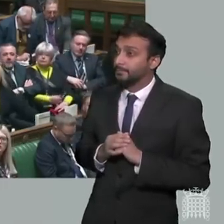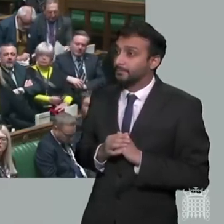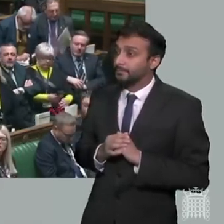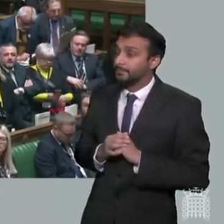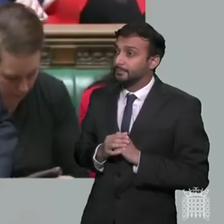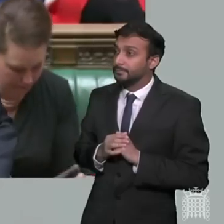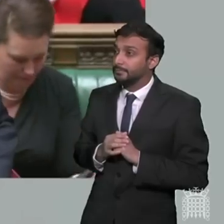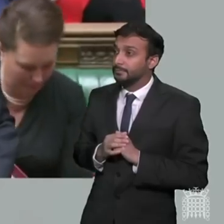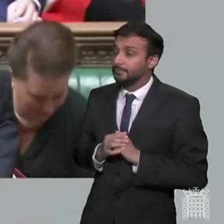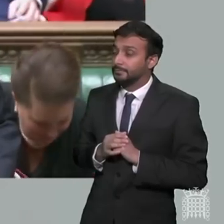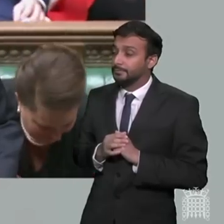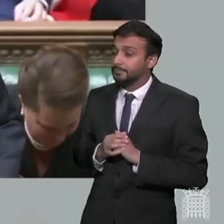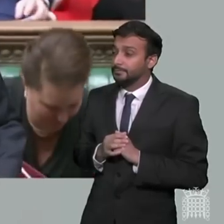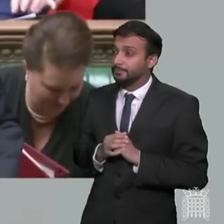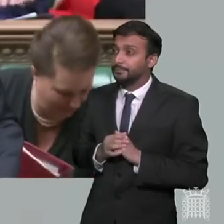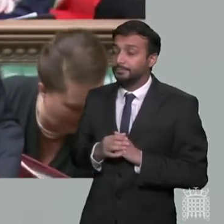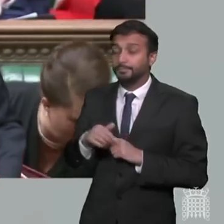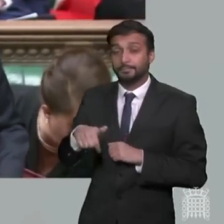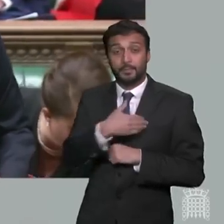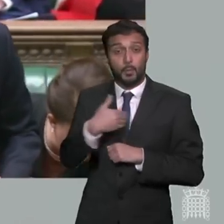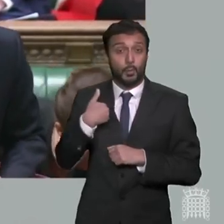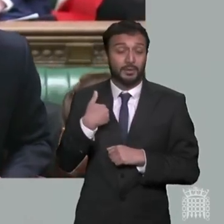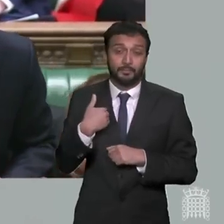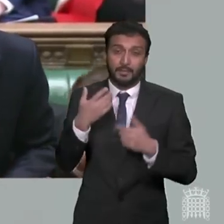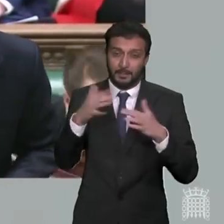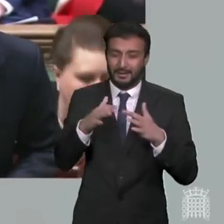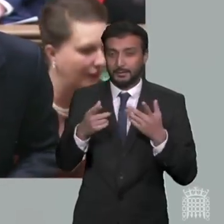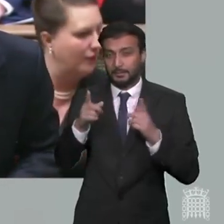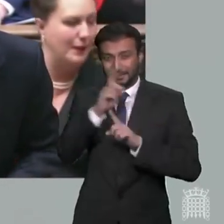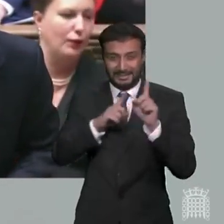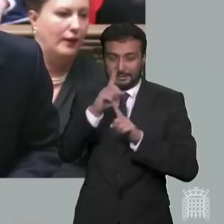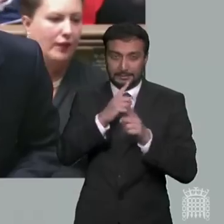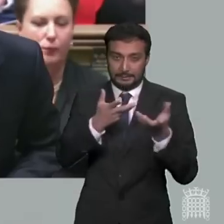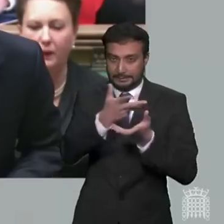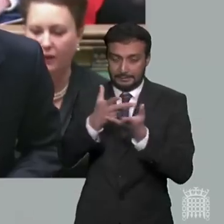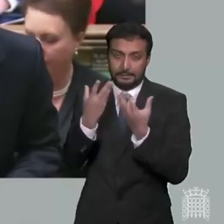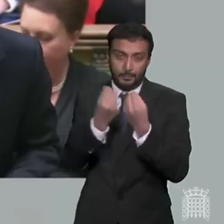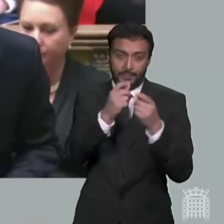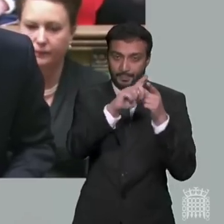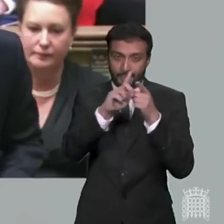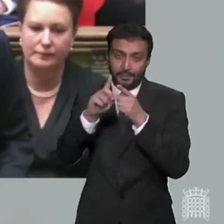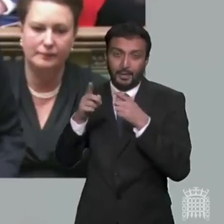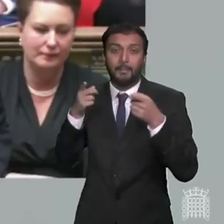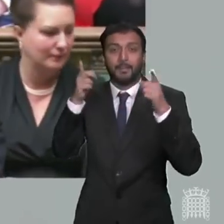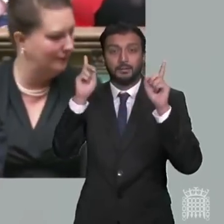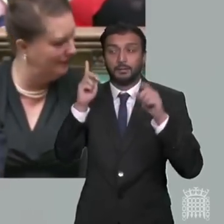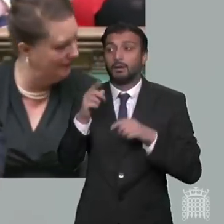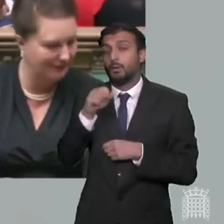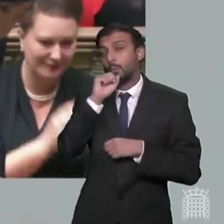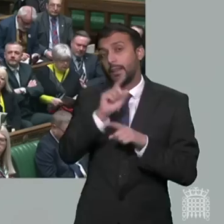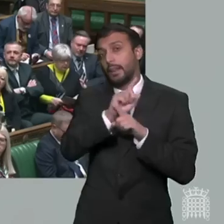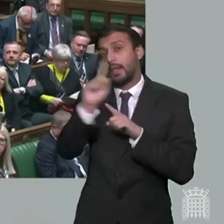Mr Speaker, this morning I had meetings with ministerial colleagues and others. In addition to my duties in this House, I shall have further such meetings later